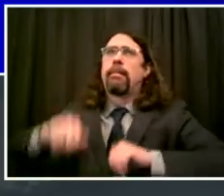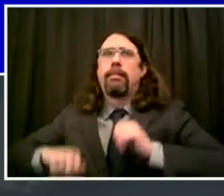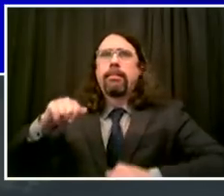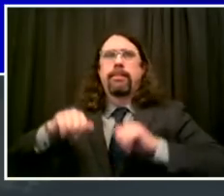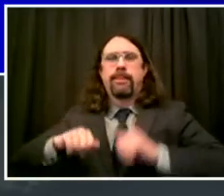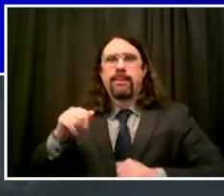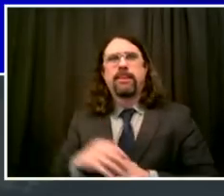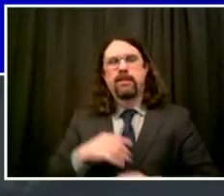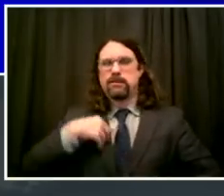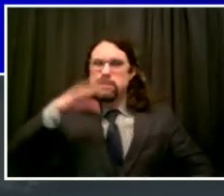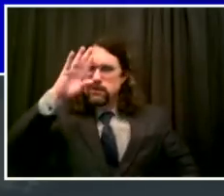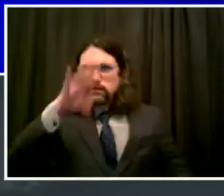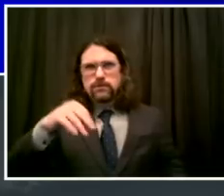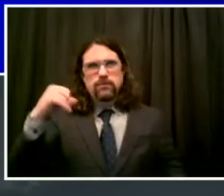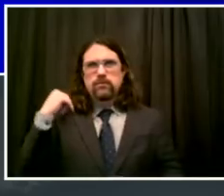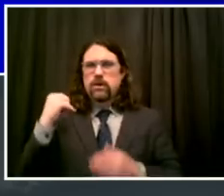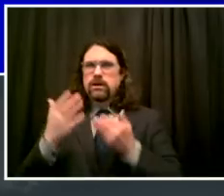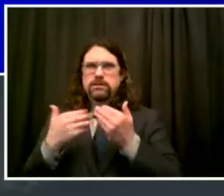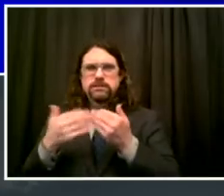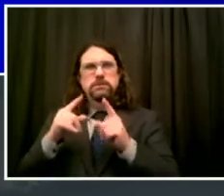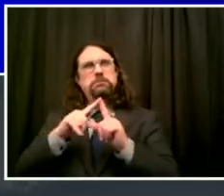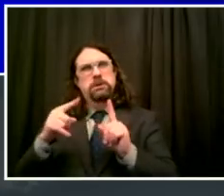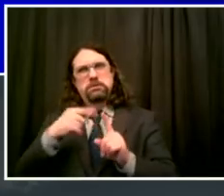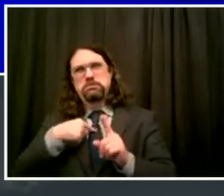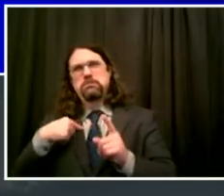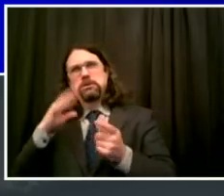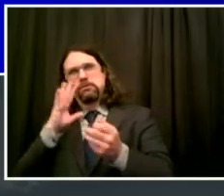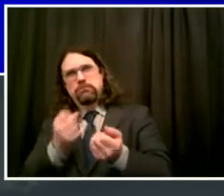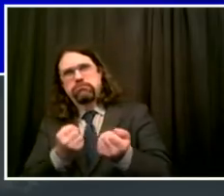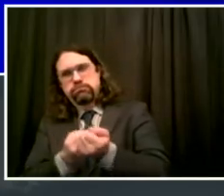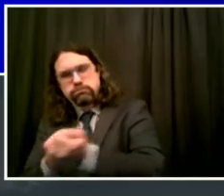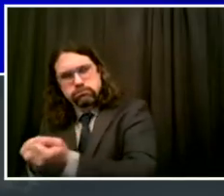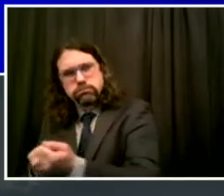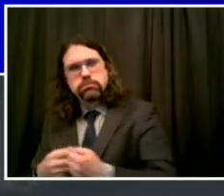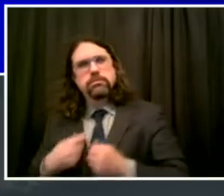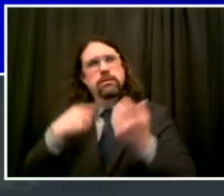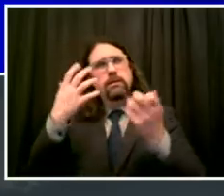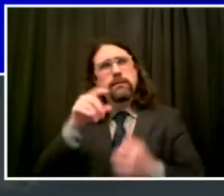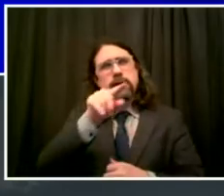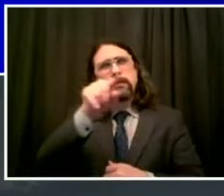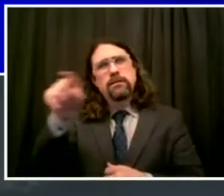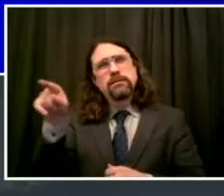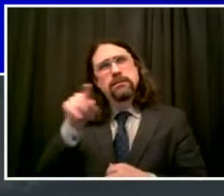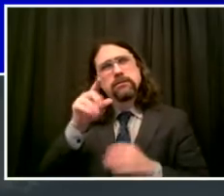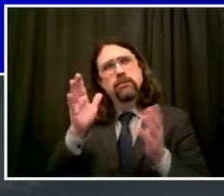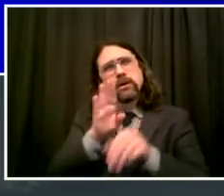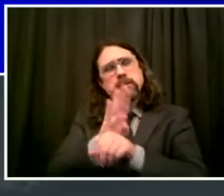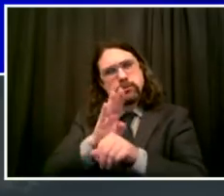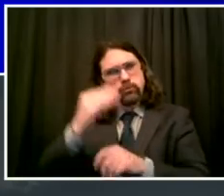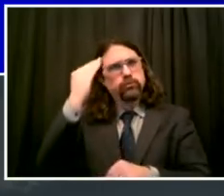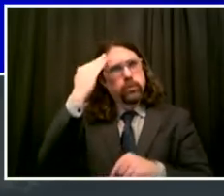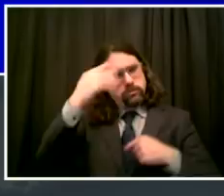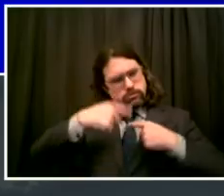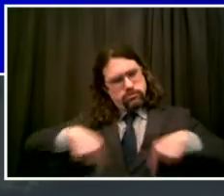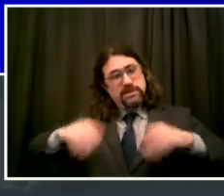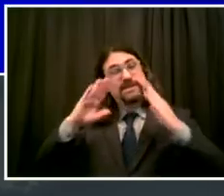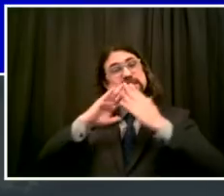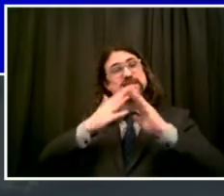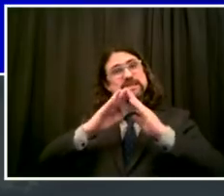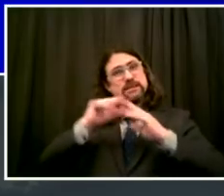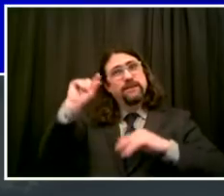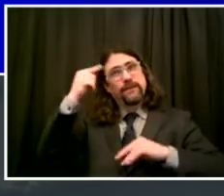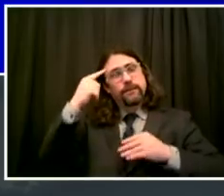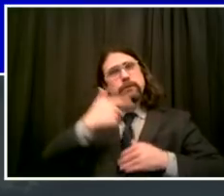know the city government is here for them, and we're going to find new resources and new ways to help, and that we can weather this